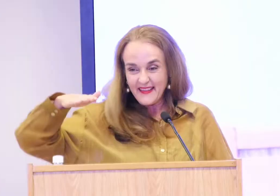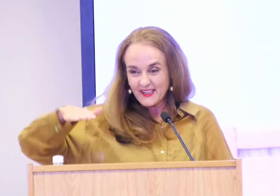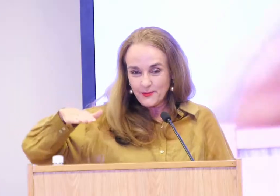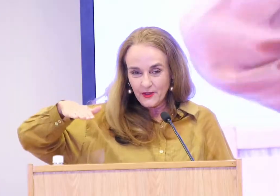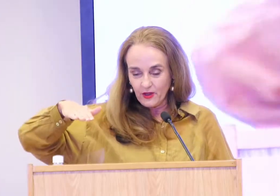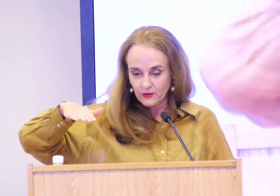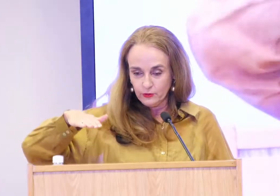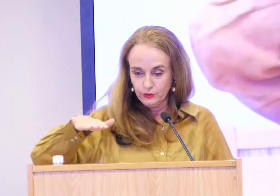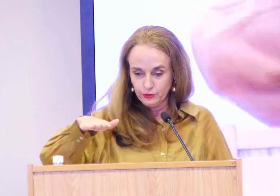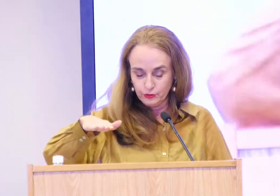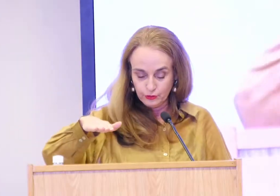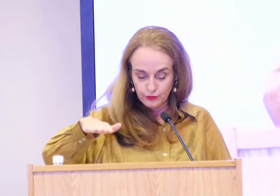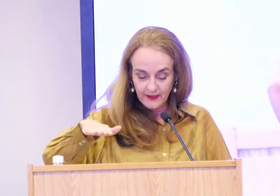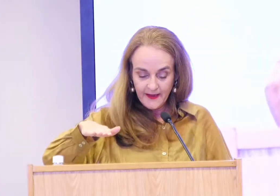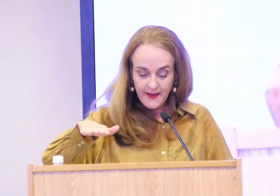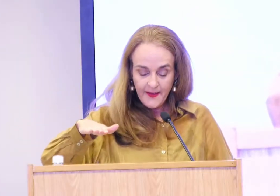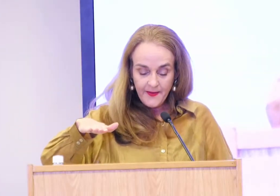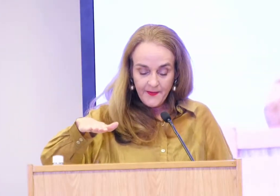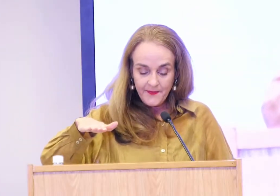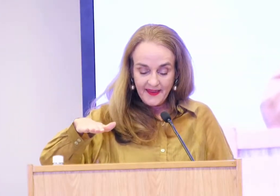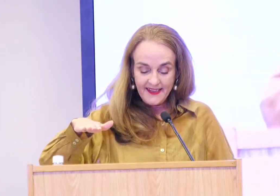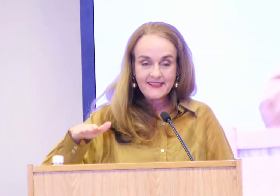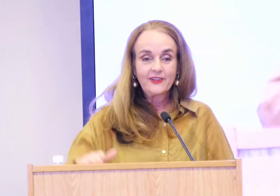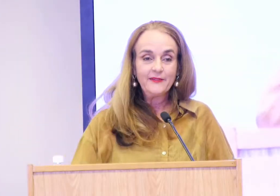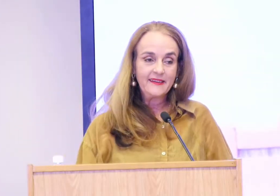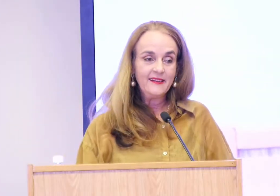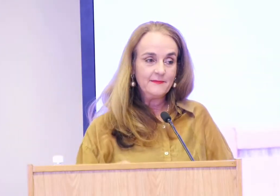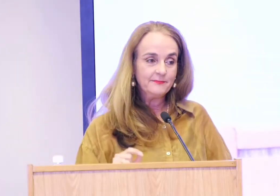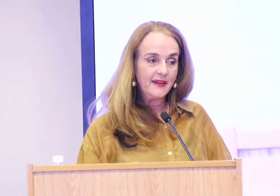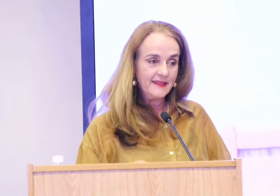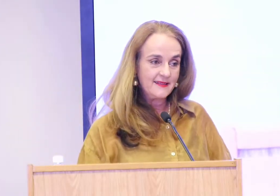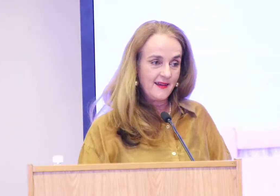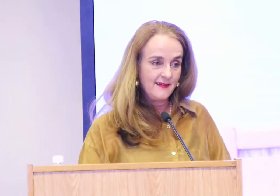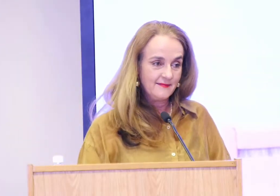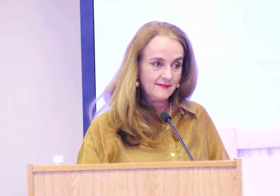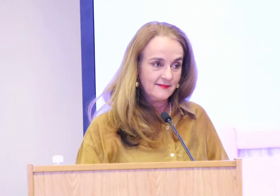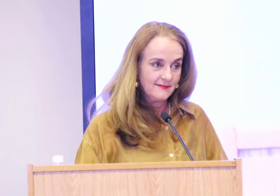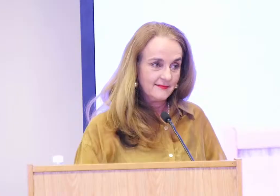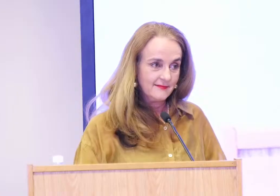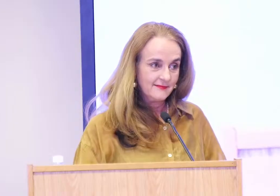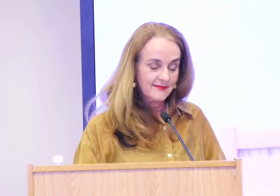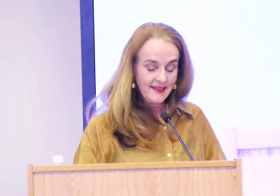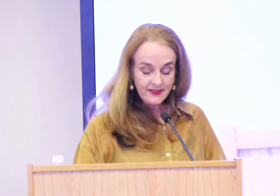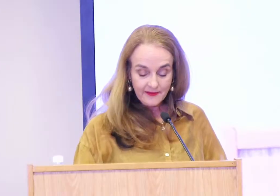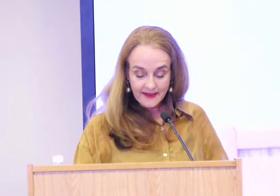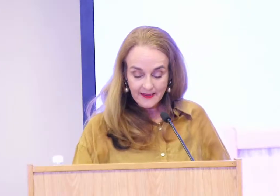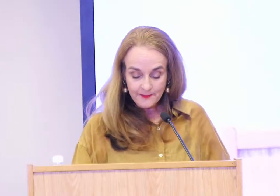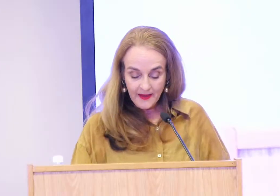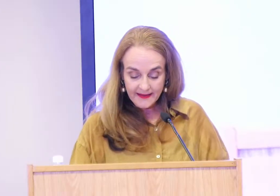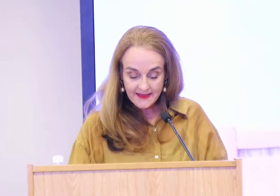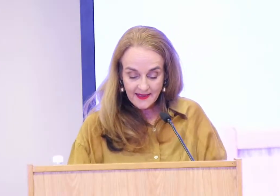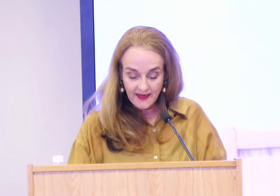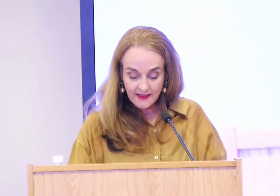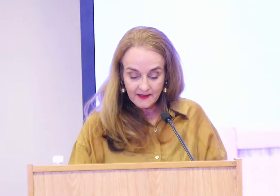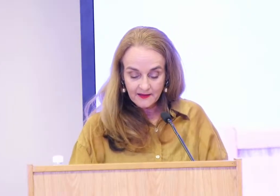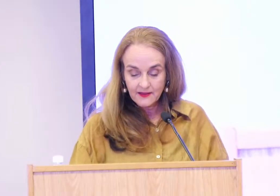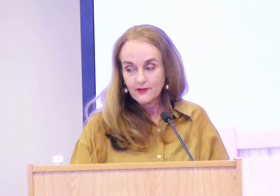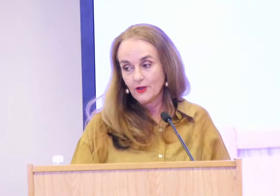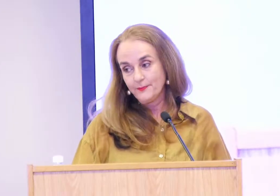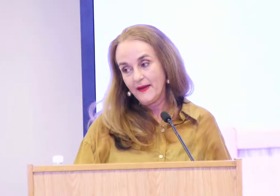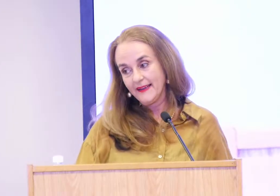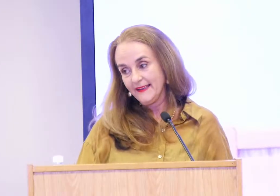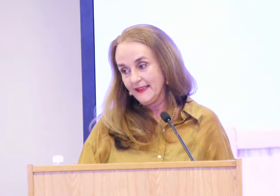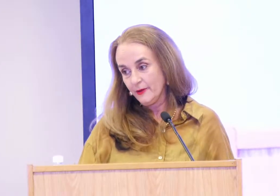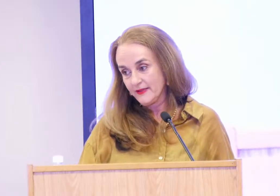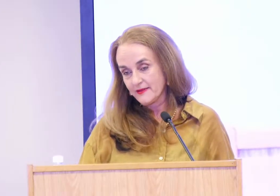Maybe that's when you go, ooh, is curriculum by design. It's curriculum by design,